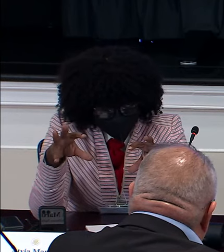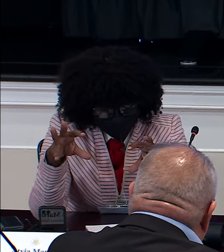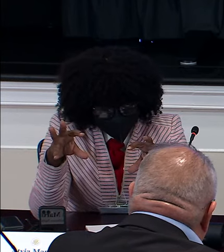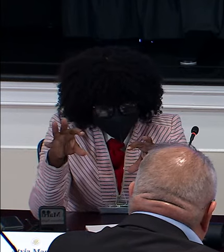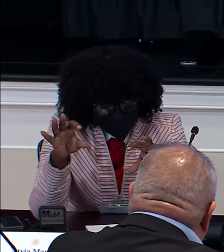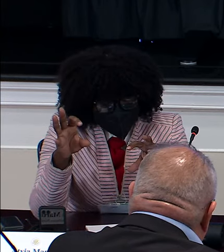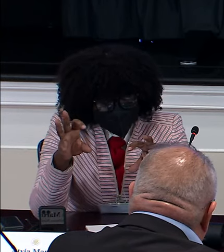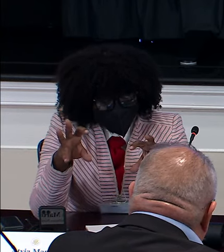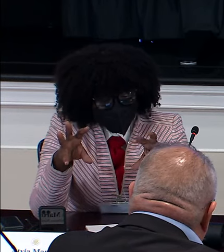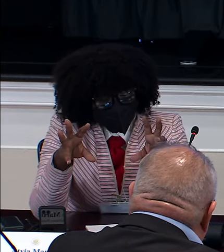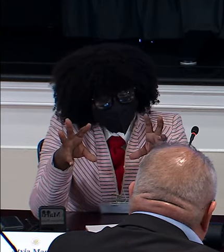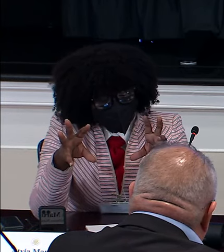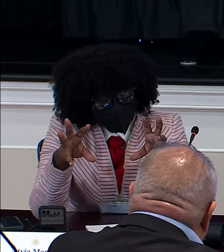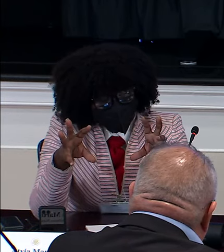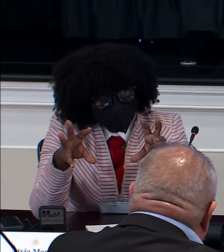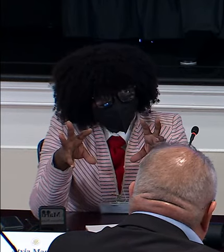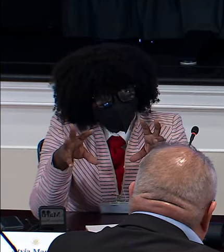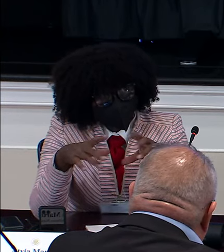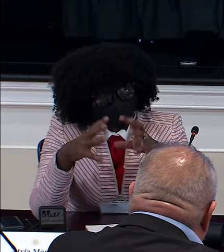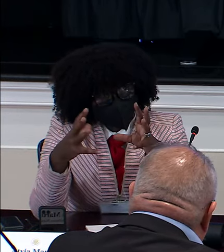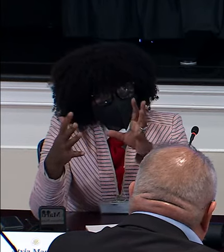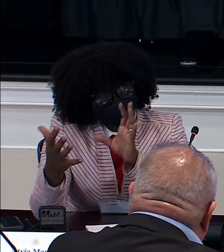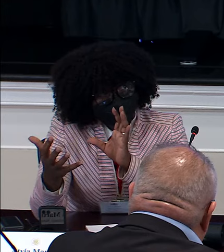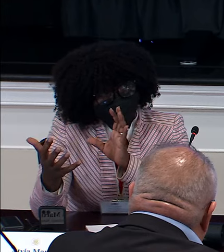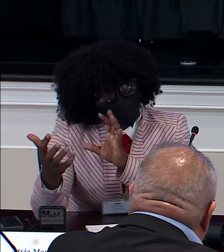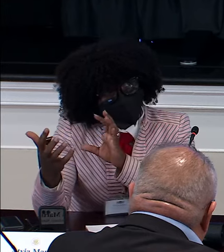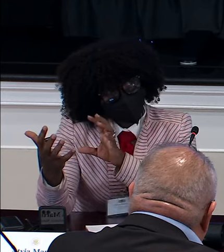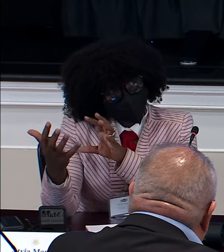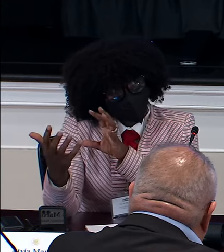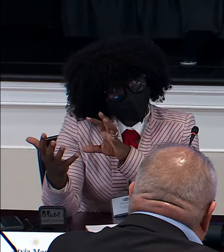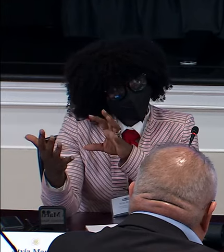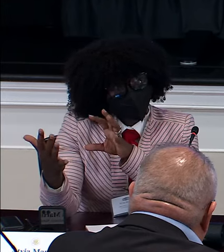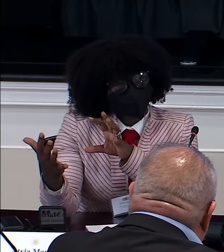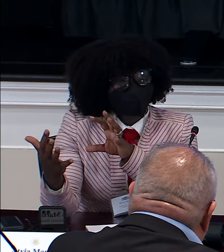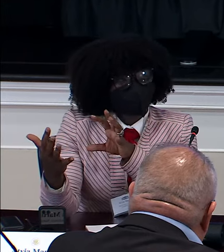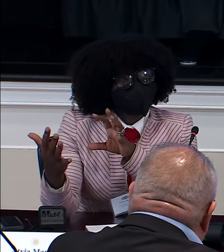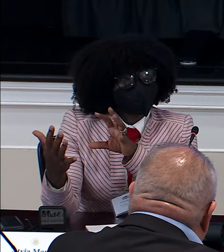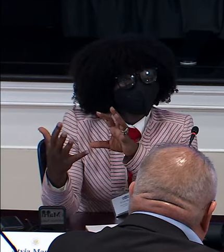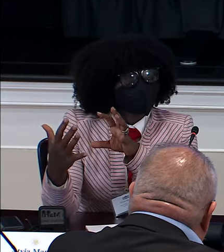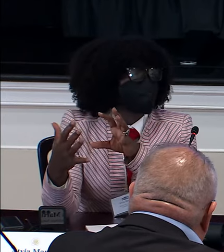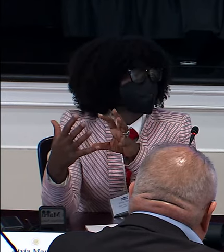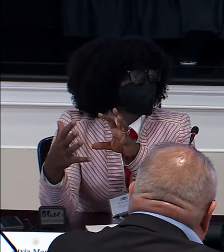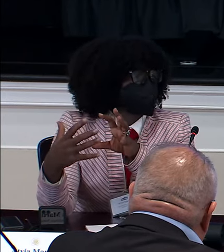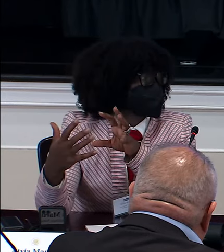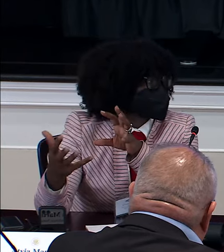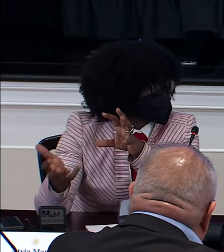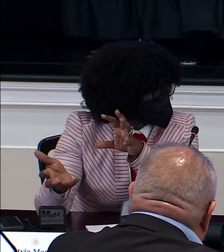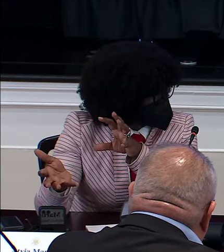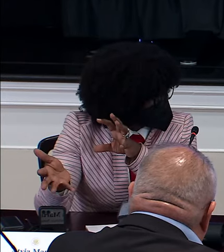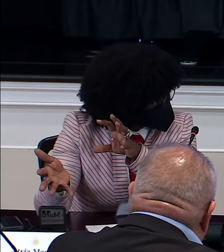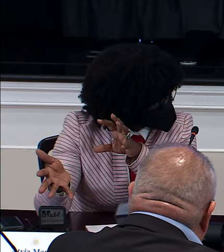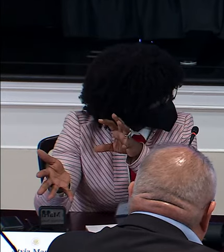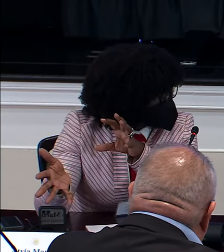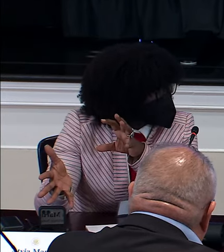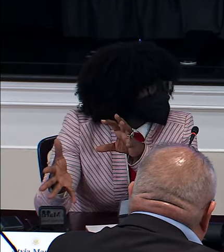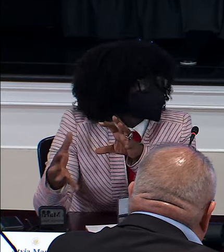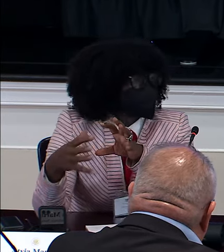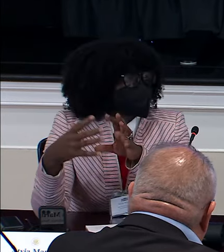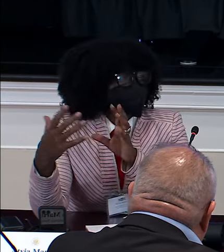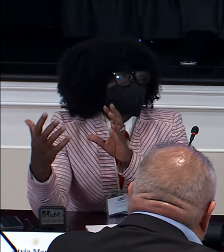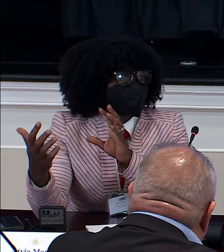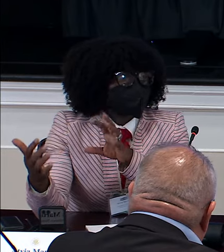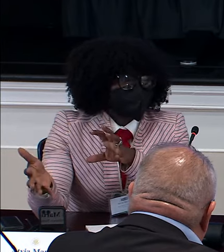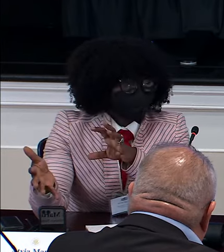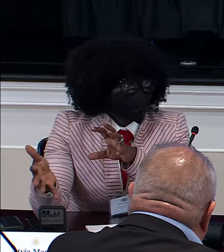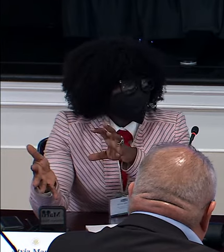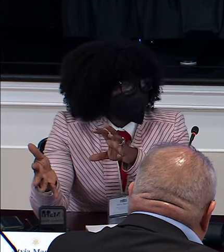in particular on the infrastructure that gets set up after disasters, things like long-term recovery committees. So